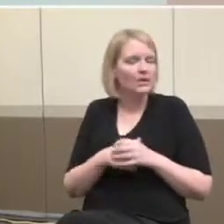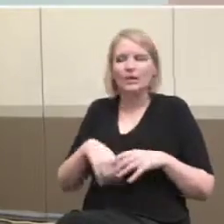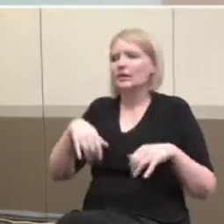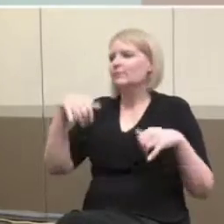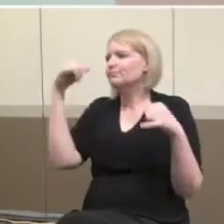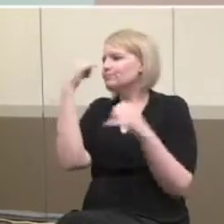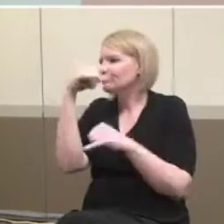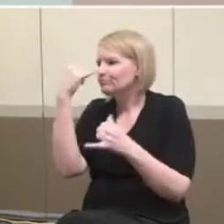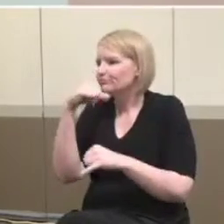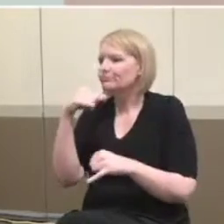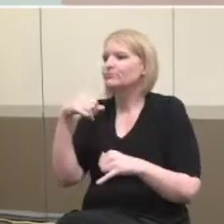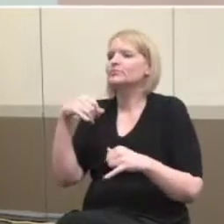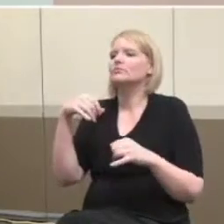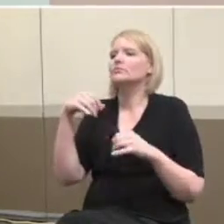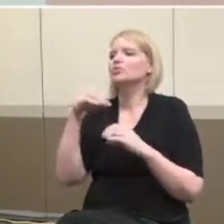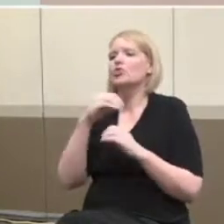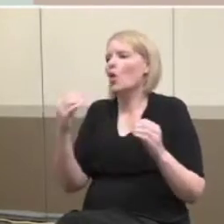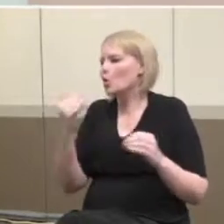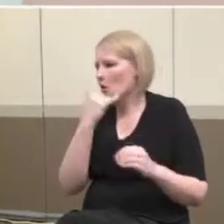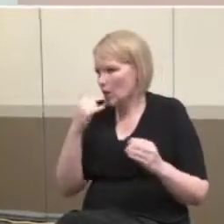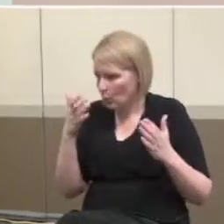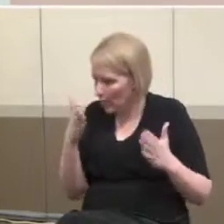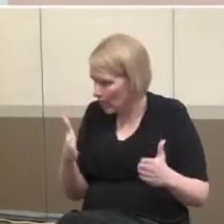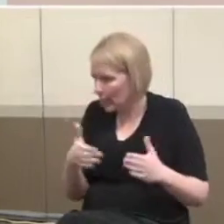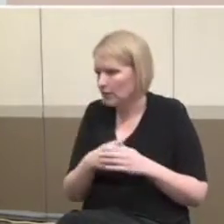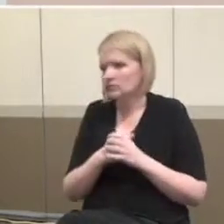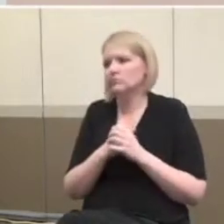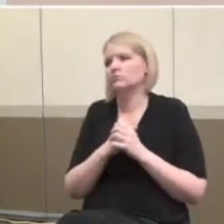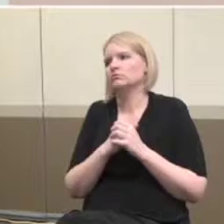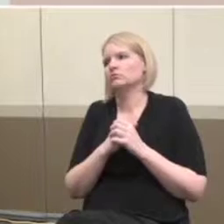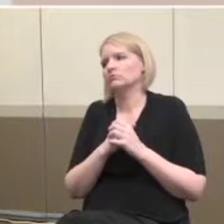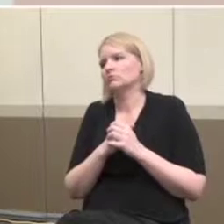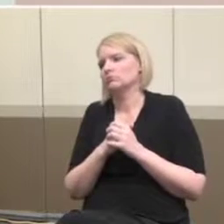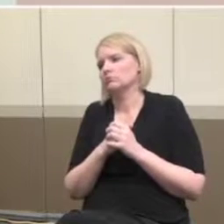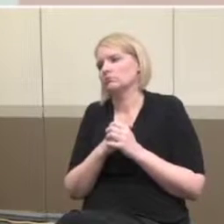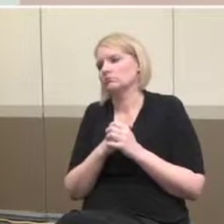Playful, be silly. There's no wrong way,